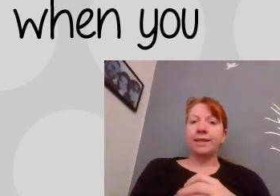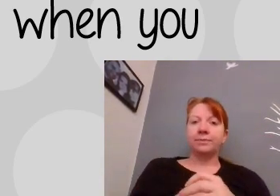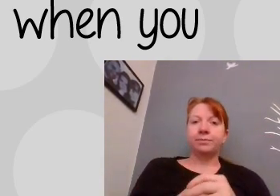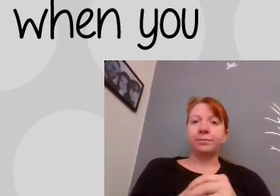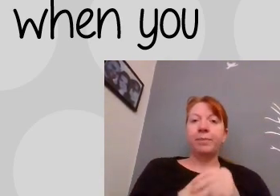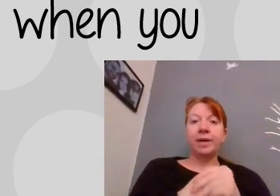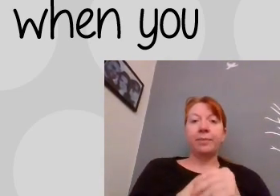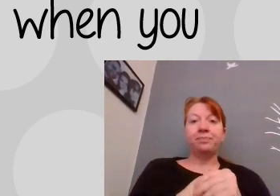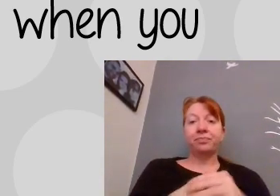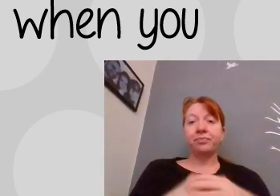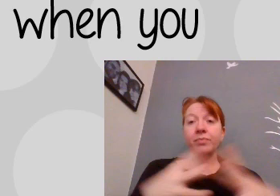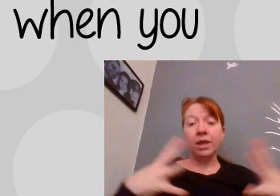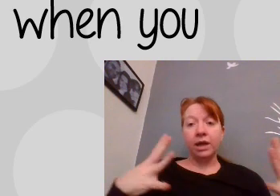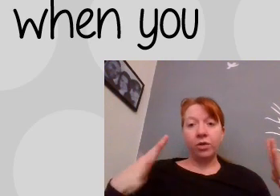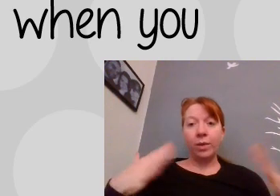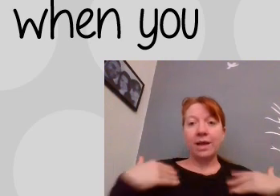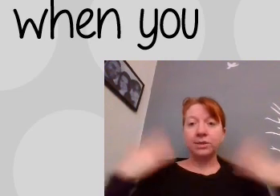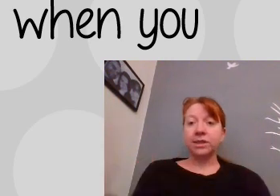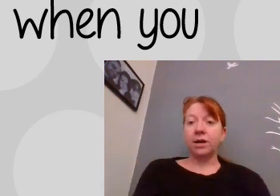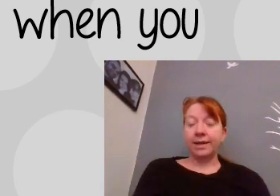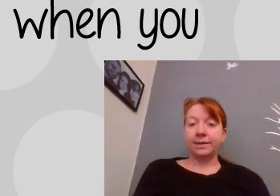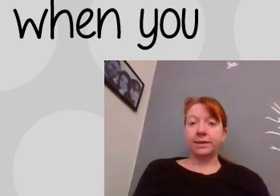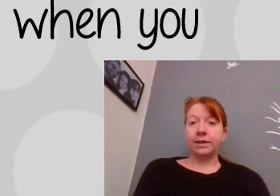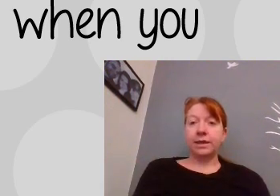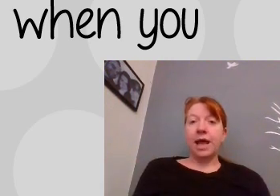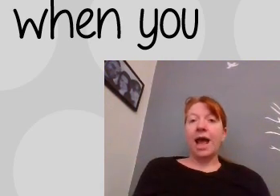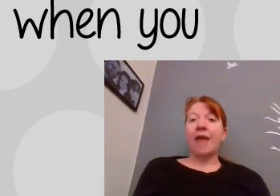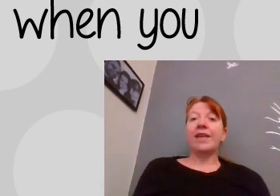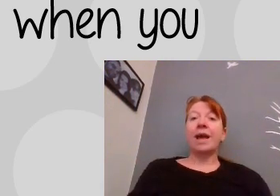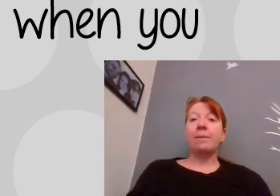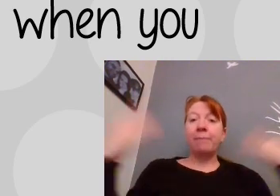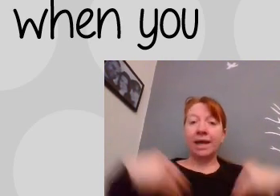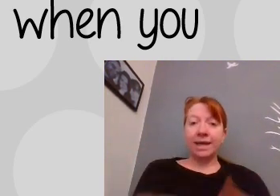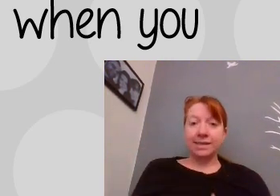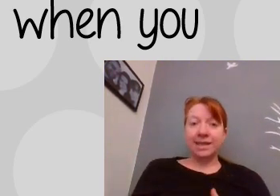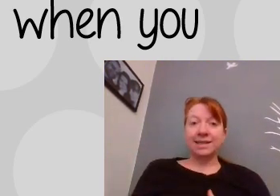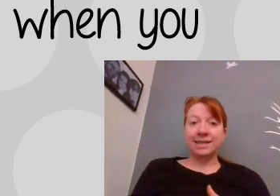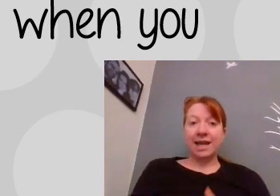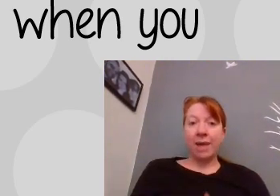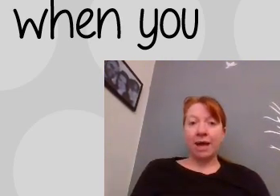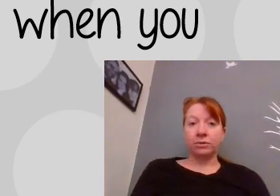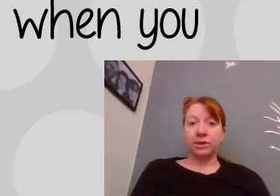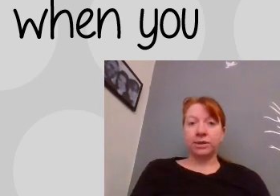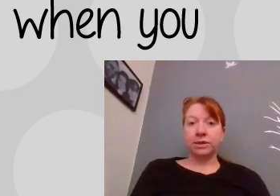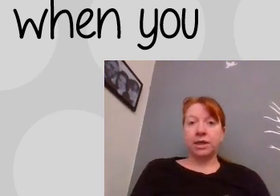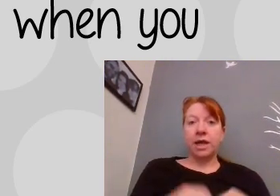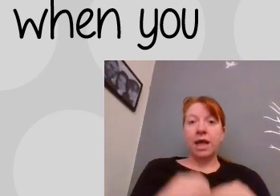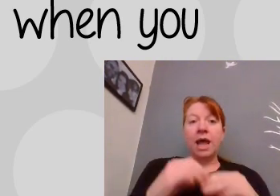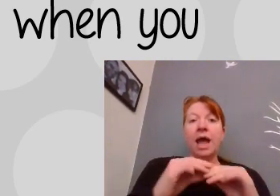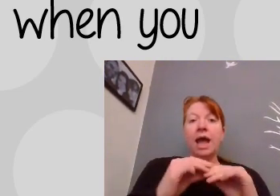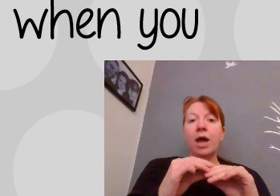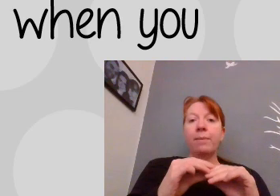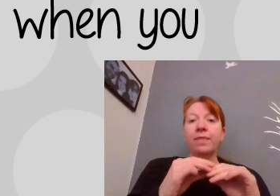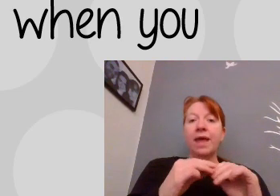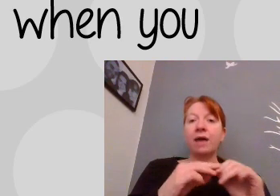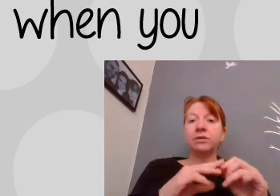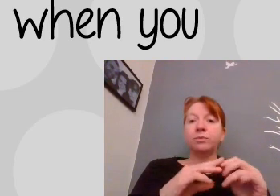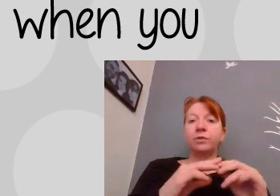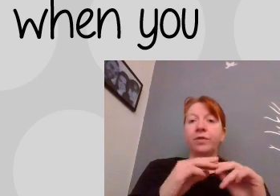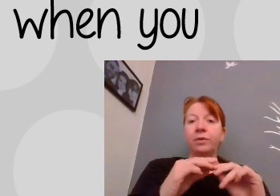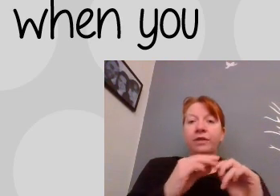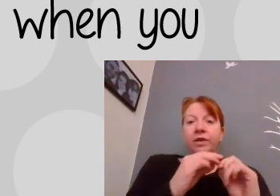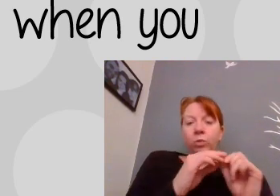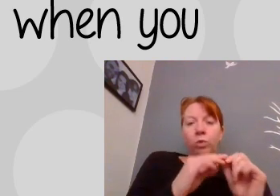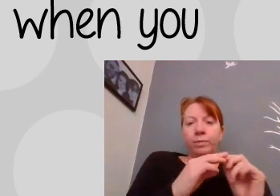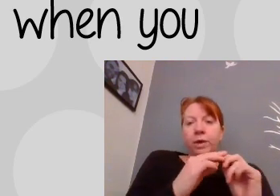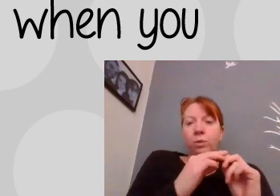as the bed. But if you went outside and then came back into that same house, the house would